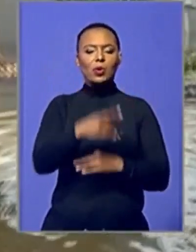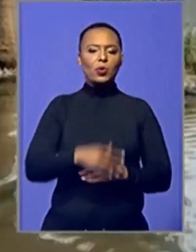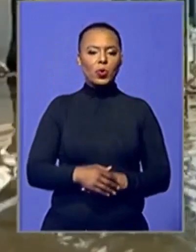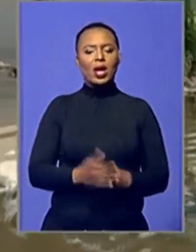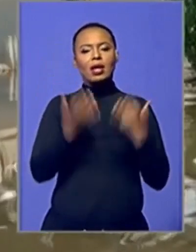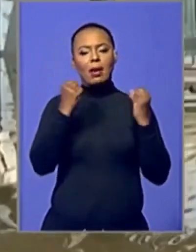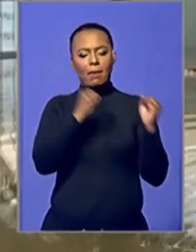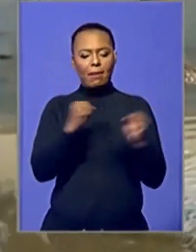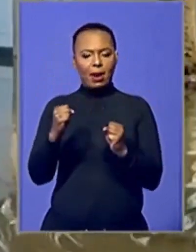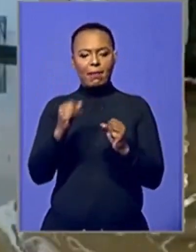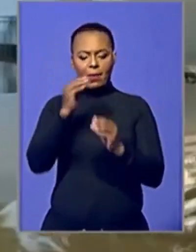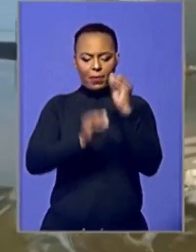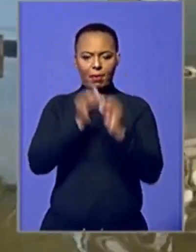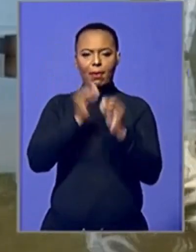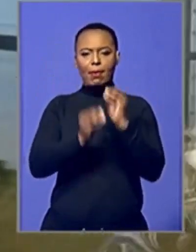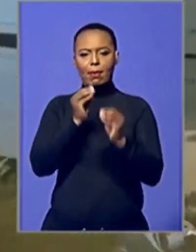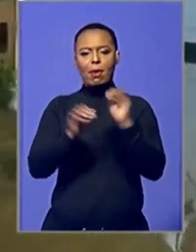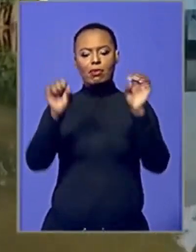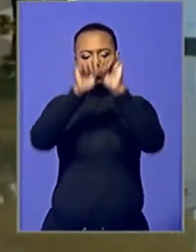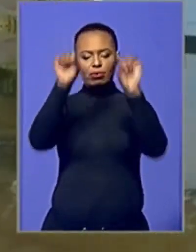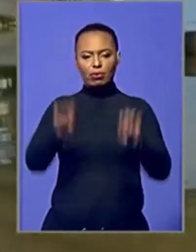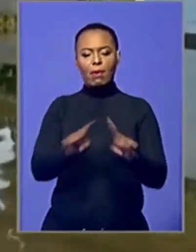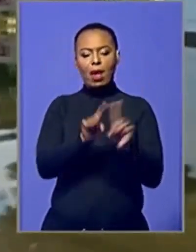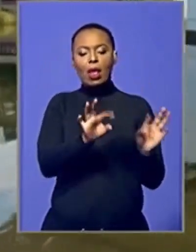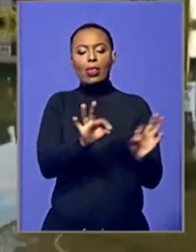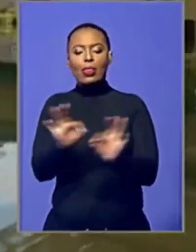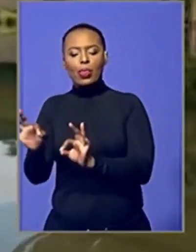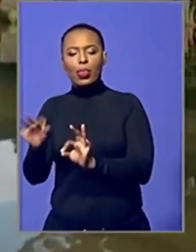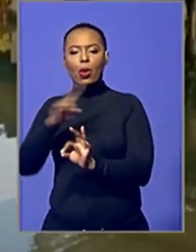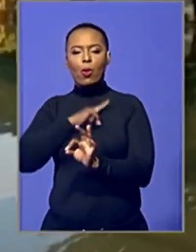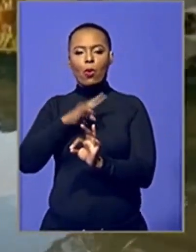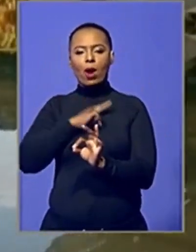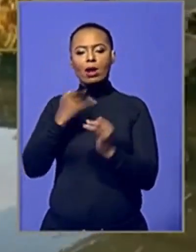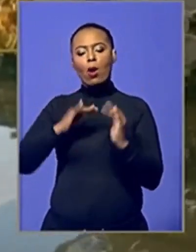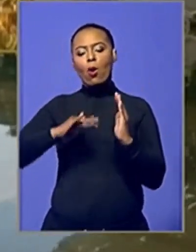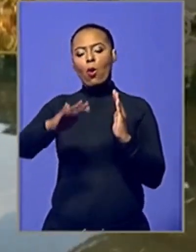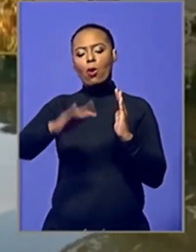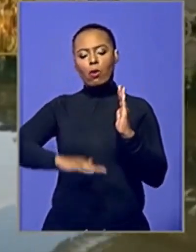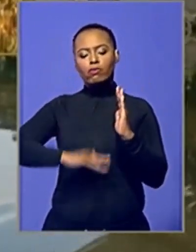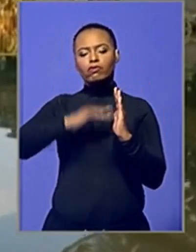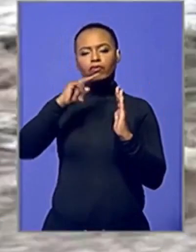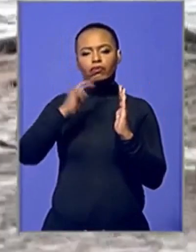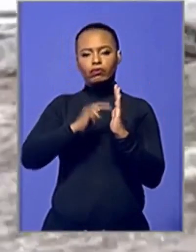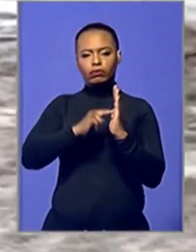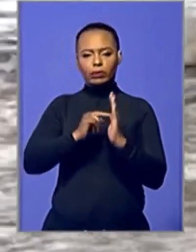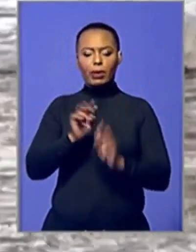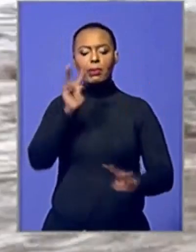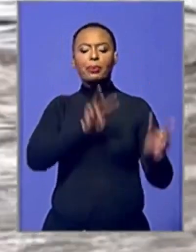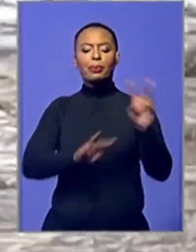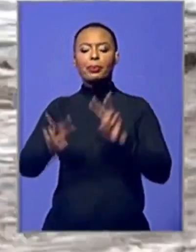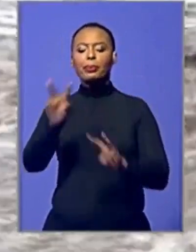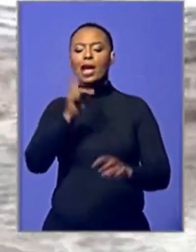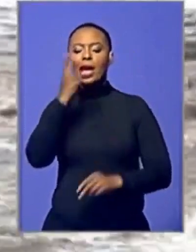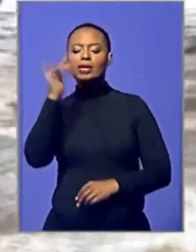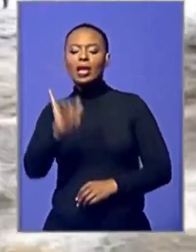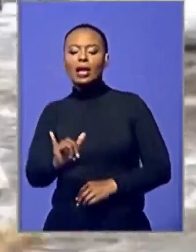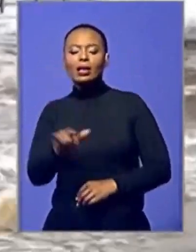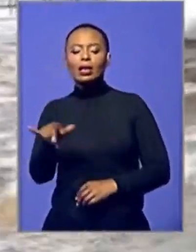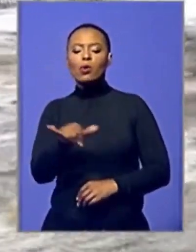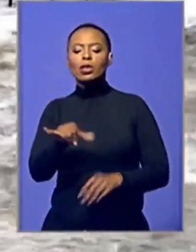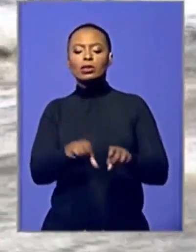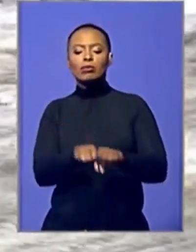tshenyo ena e bakilweng ke dikgohola ka lebaka la hore ba ntse ba lekola tshenyo ena ka botlalo ka ha e meng ya moralo ya motheo